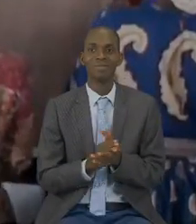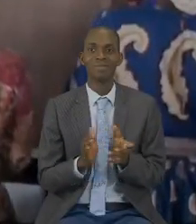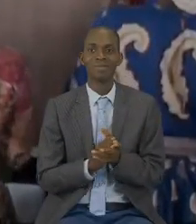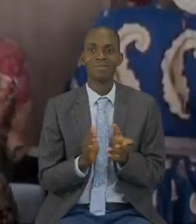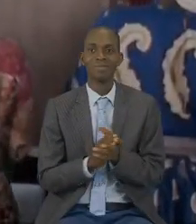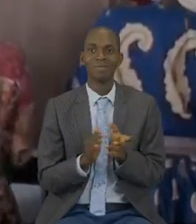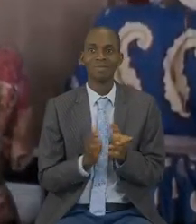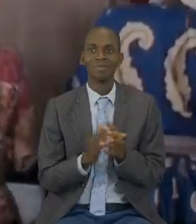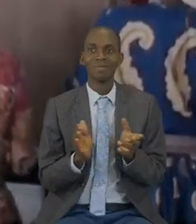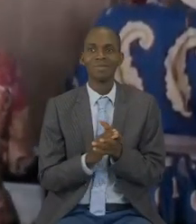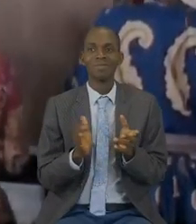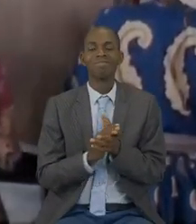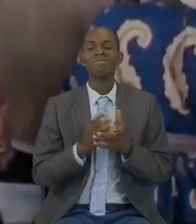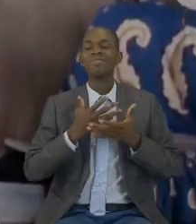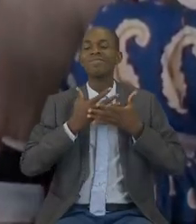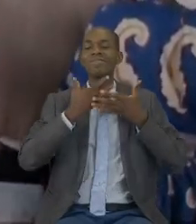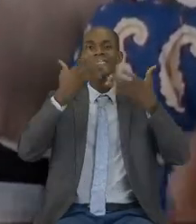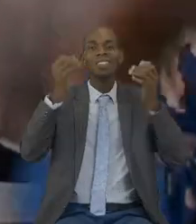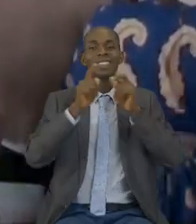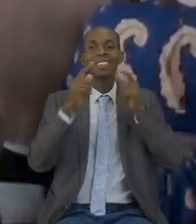give a joyful noise to the Almighty God.